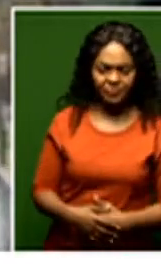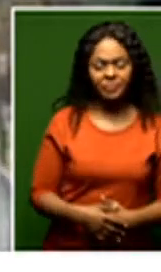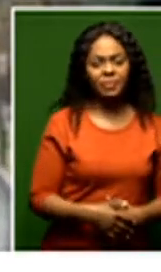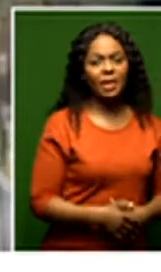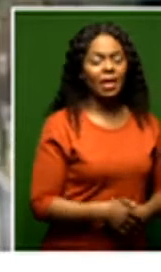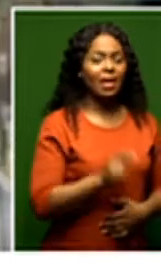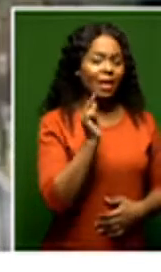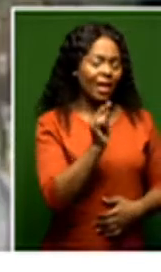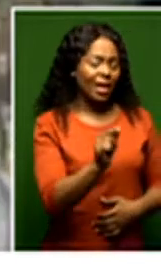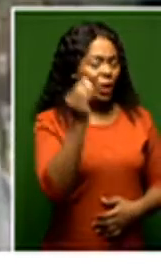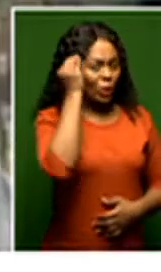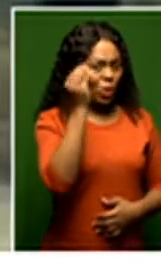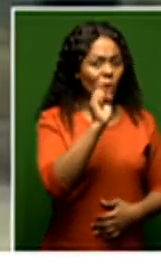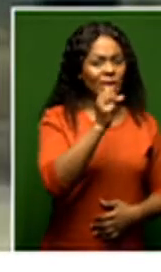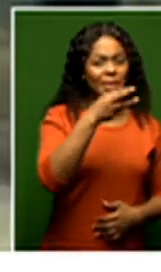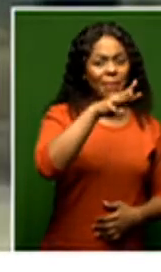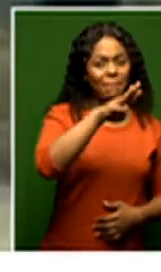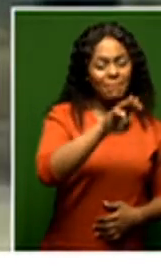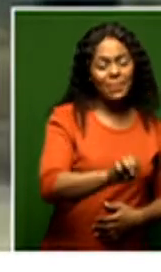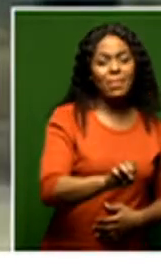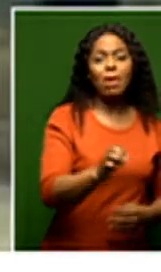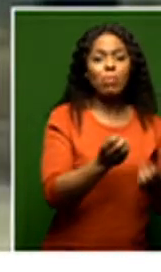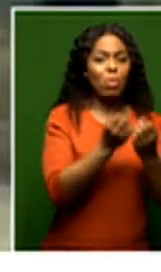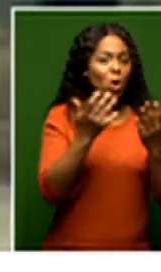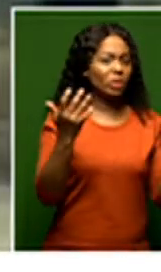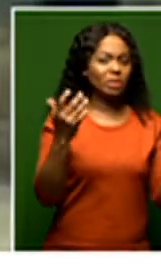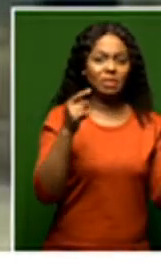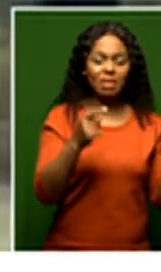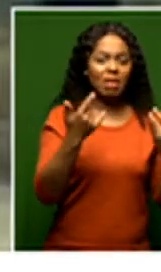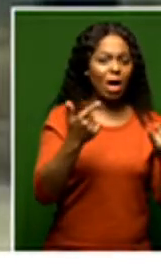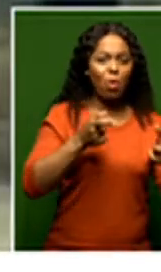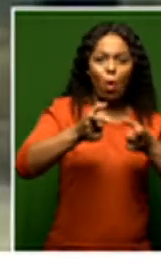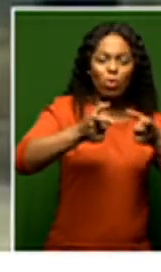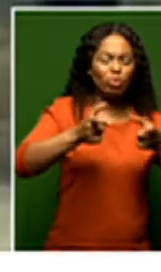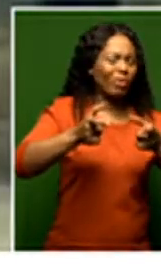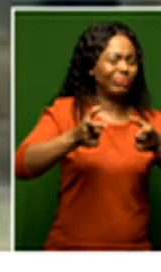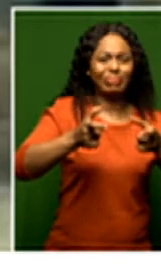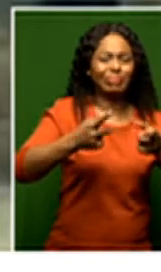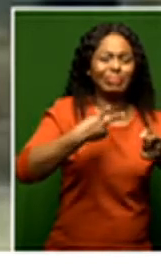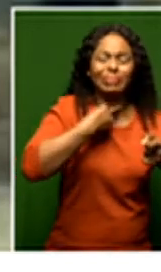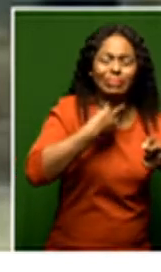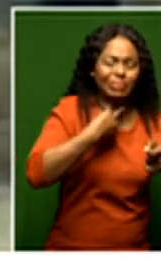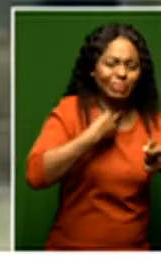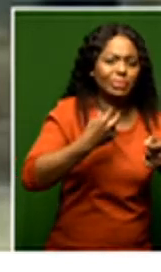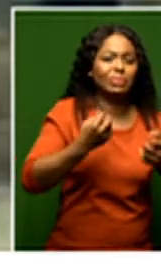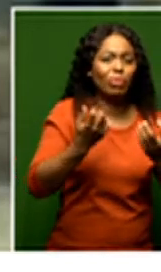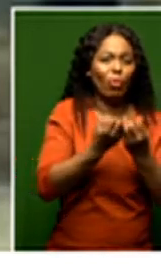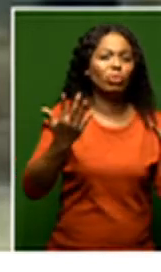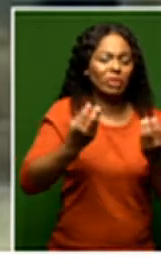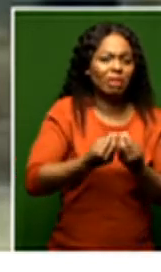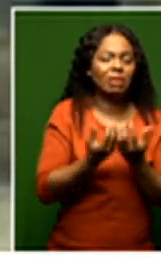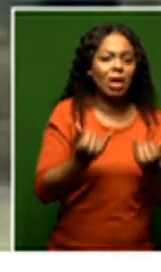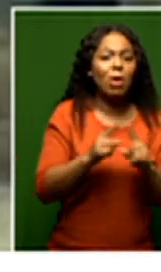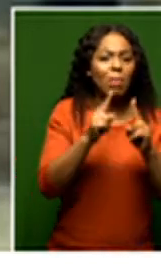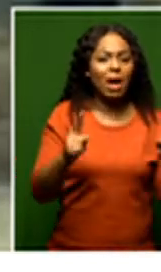You know, Simpiwe, in these times, there's so much that we don't have control over. But the one thing that we do is what